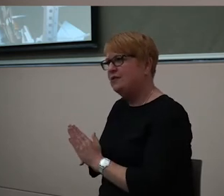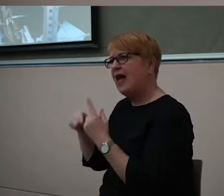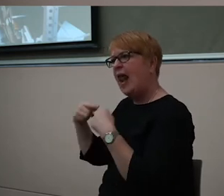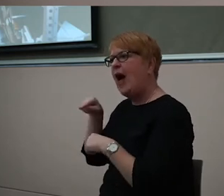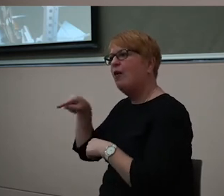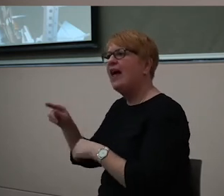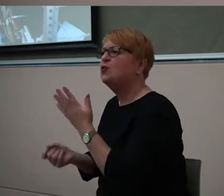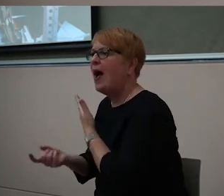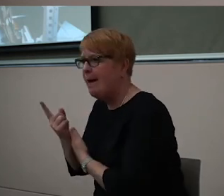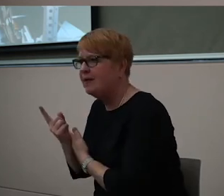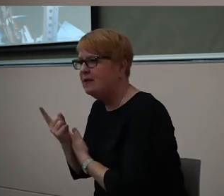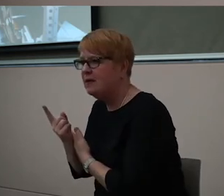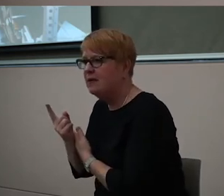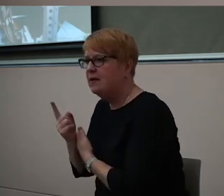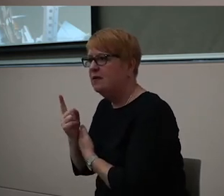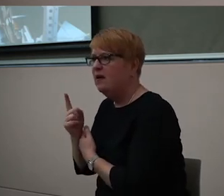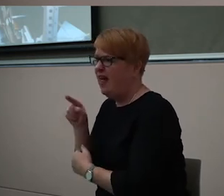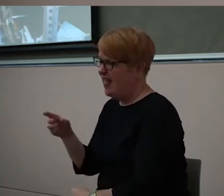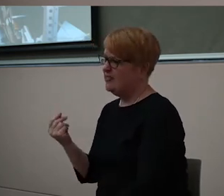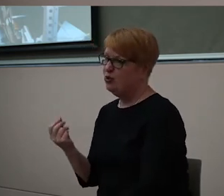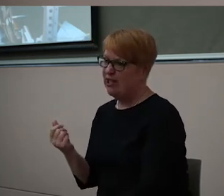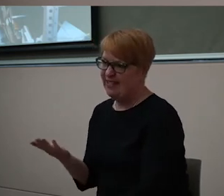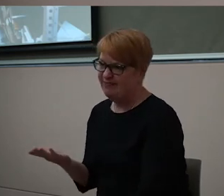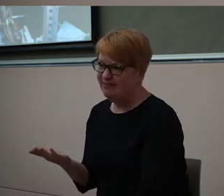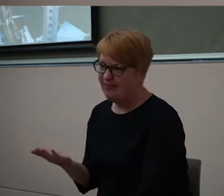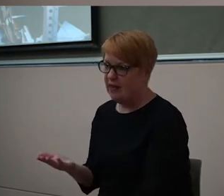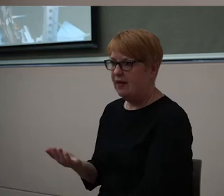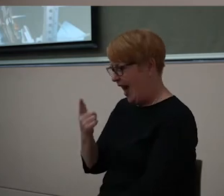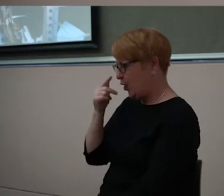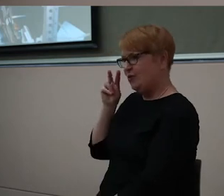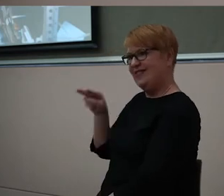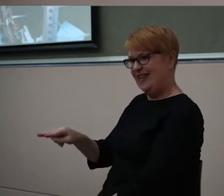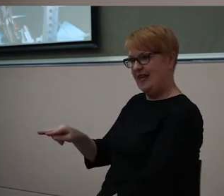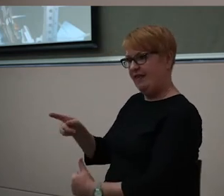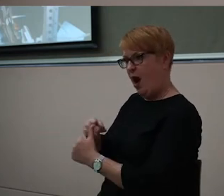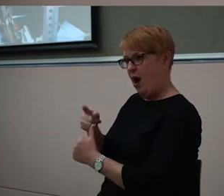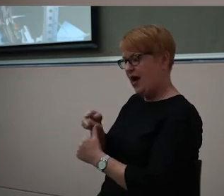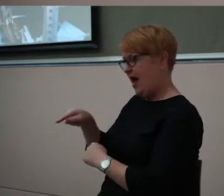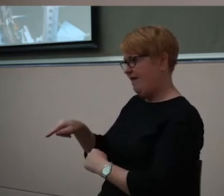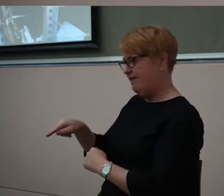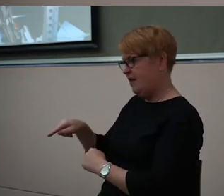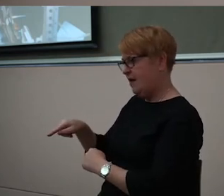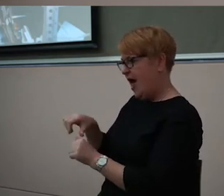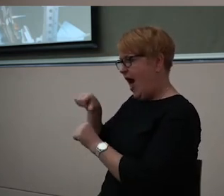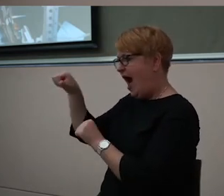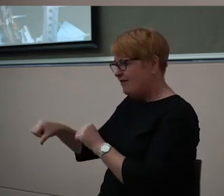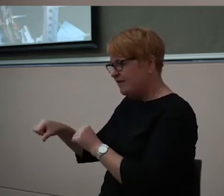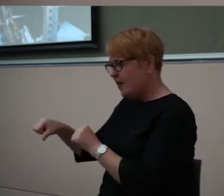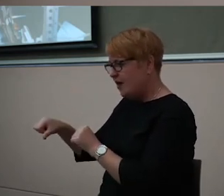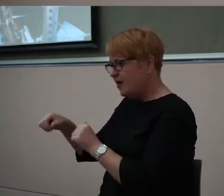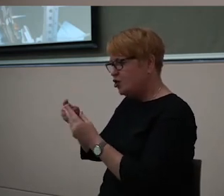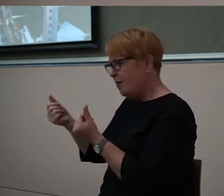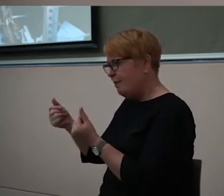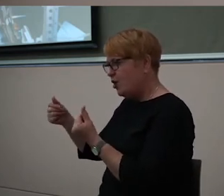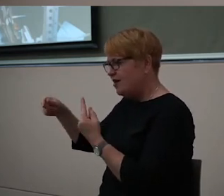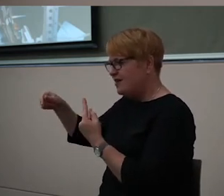something your nanny told you, right? Like what so for me, it's like that knowledge is equal or above, right?